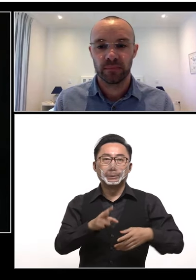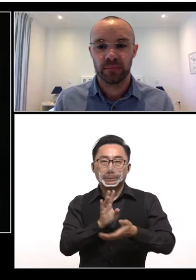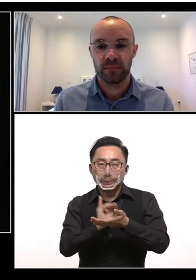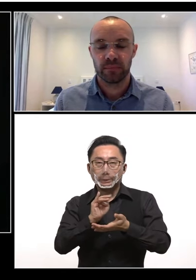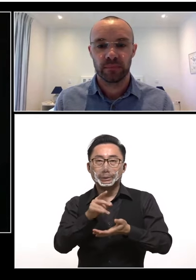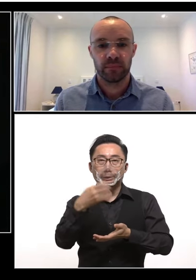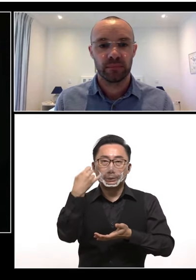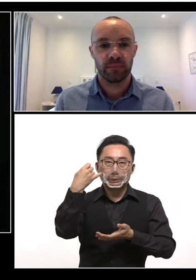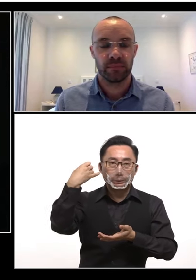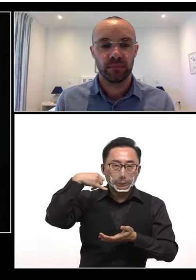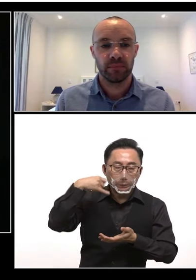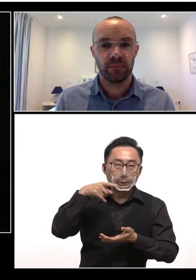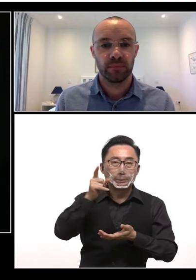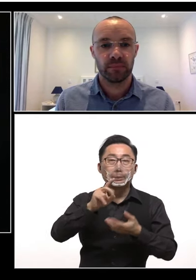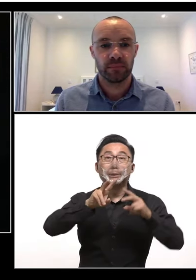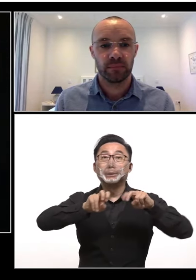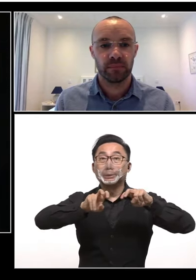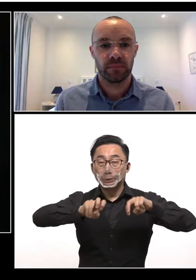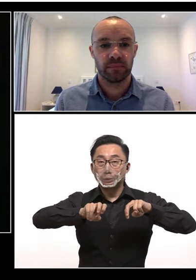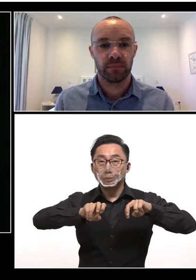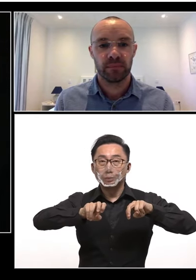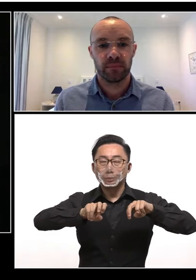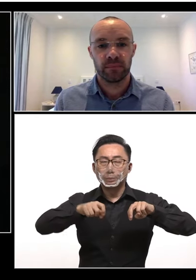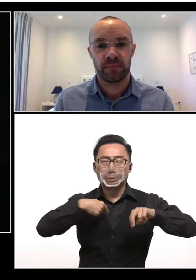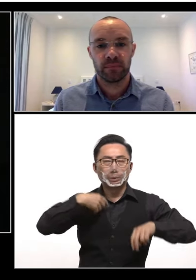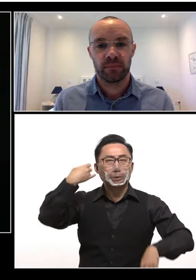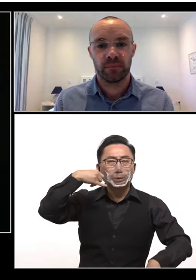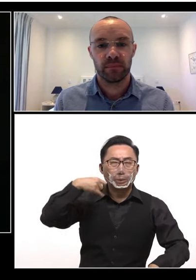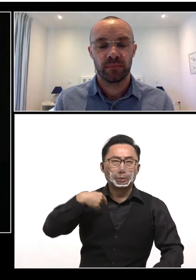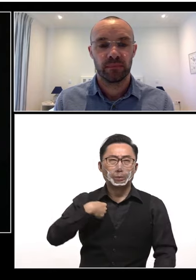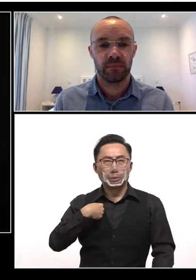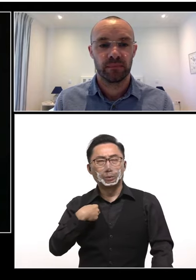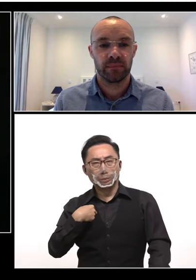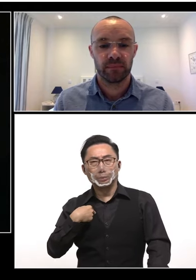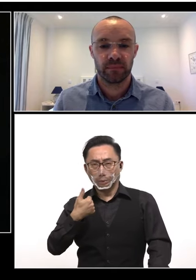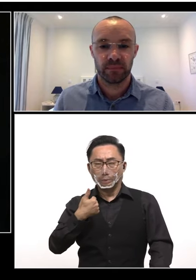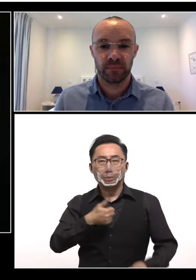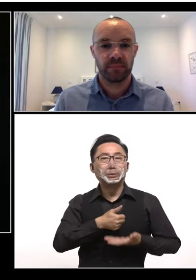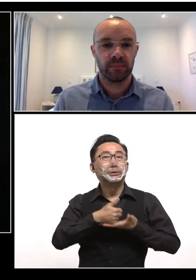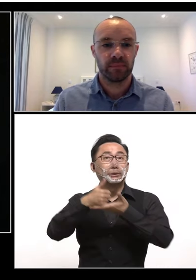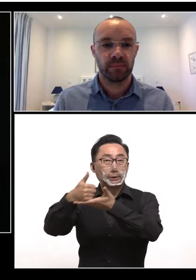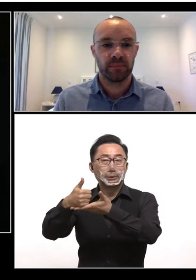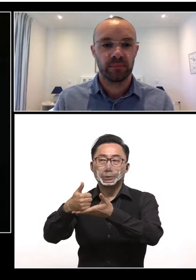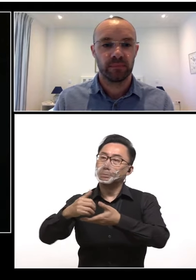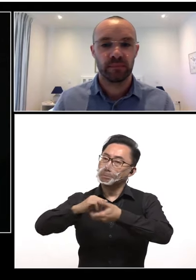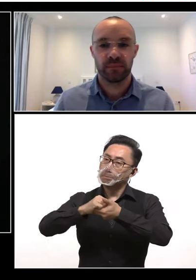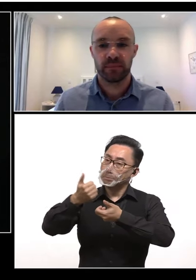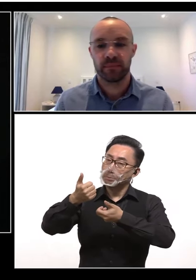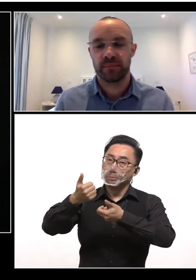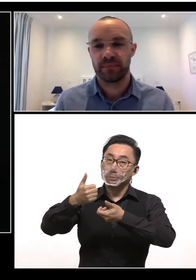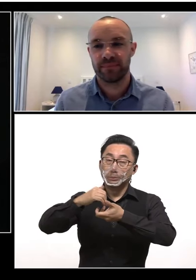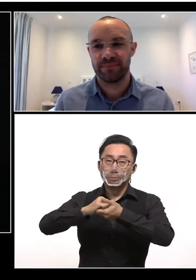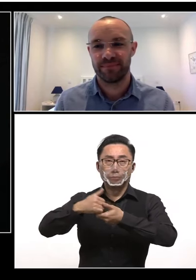background would be useful. So I agreed to work with them, and somehow I got on really well with them. And since